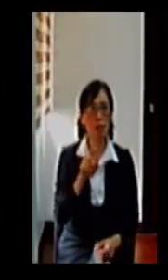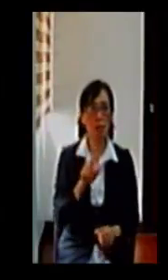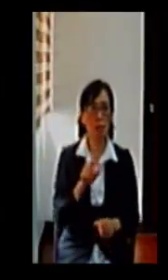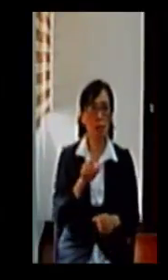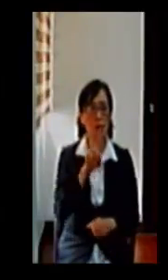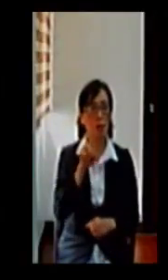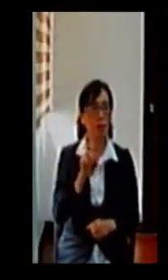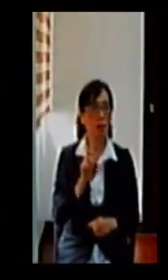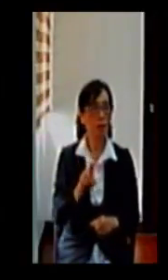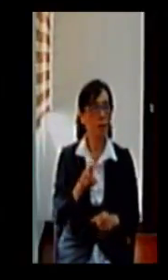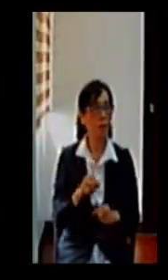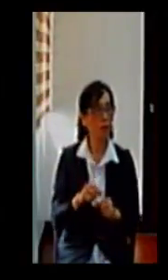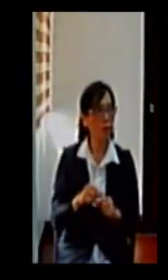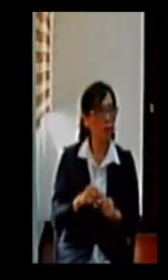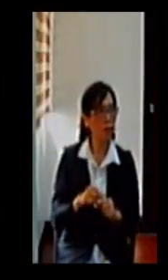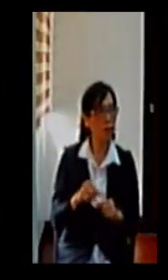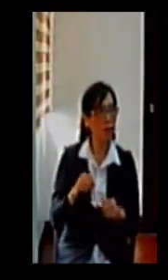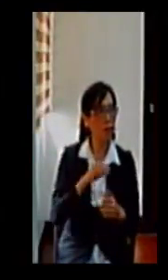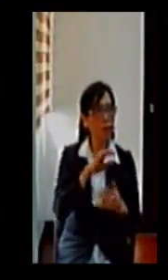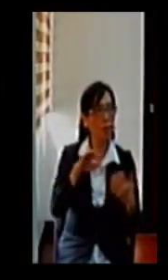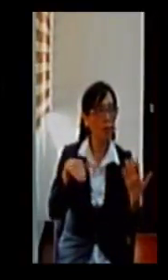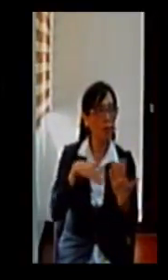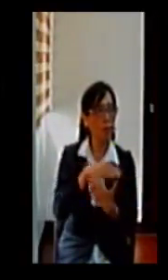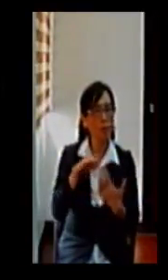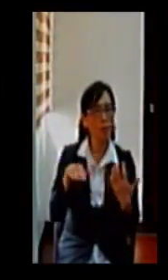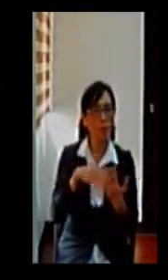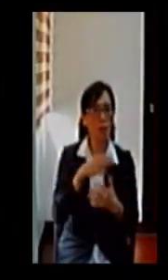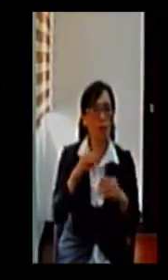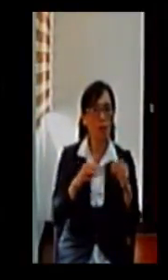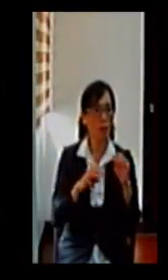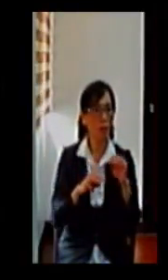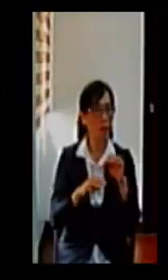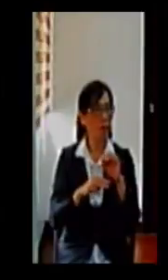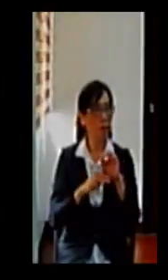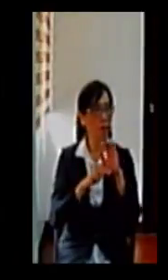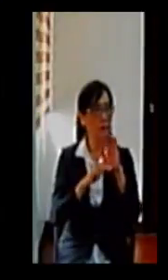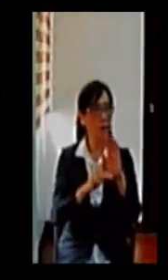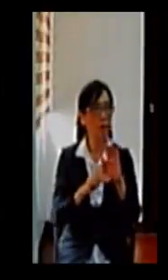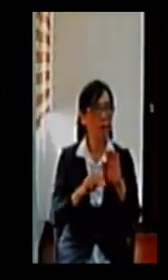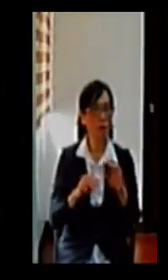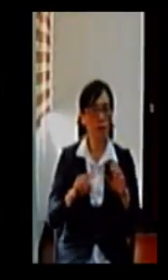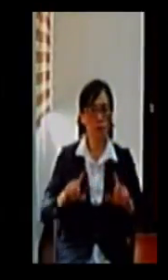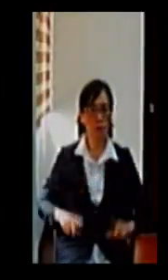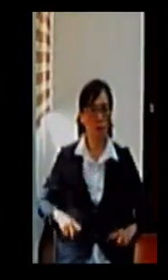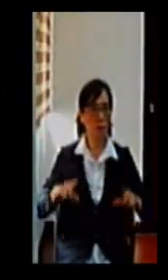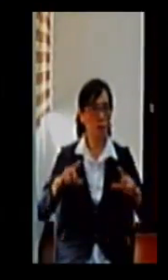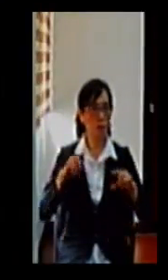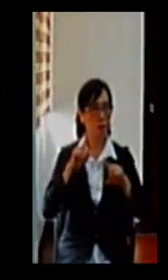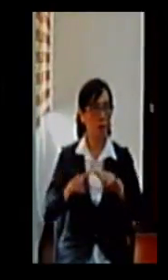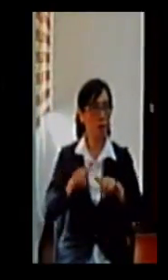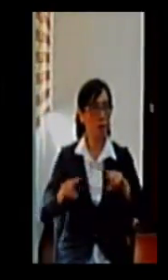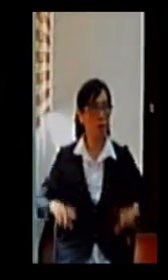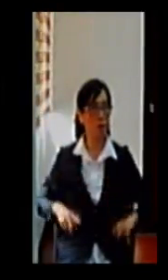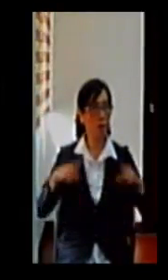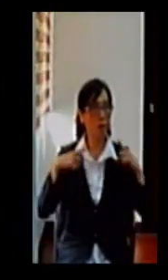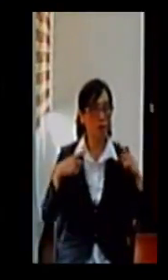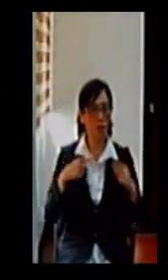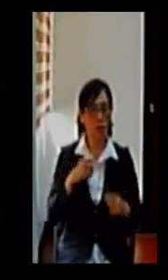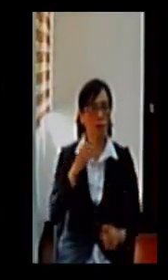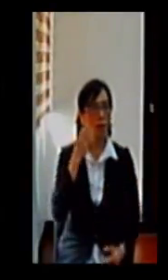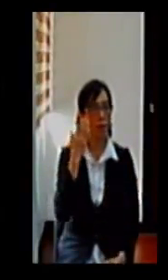I understand that you've been around the country for more than 25 years studying this environment and biodiversity. Can you